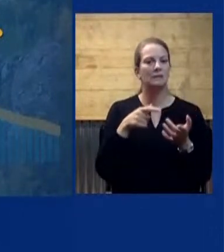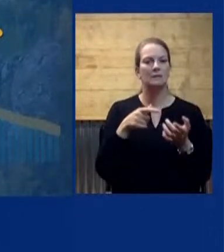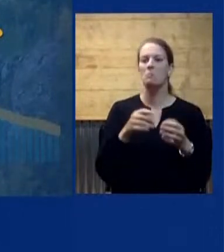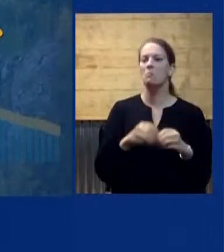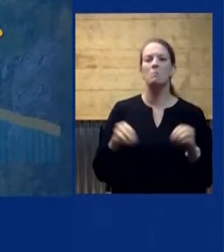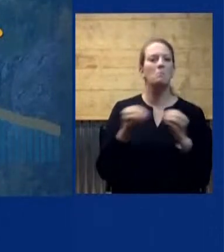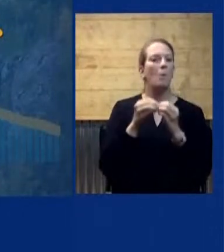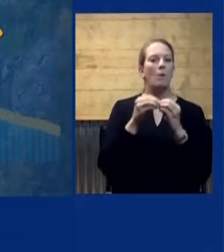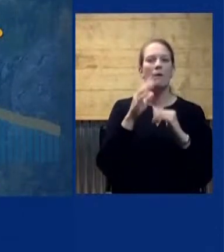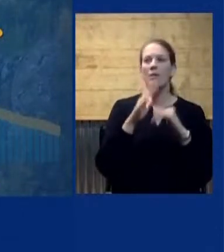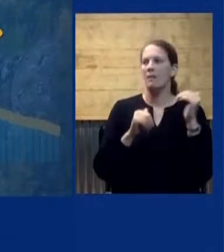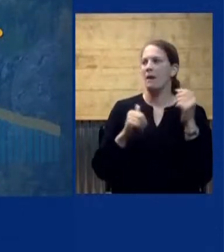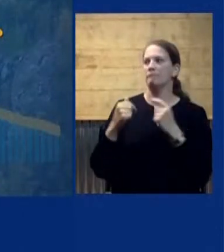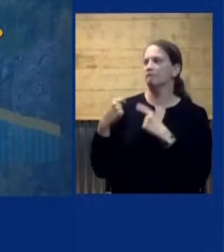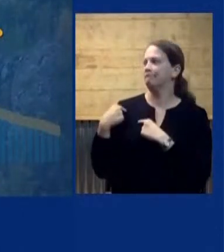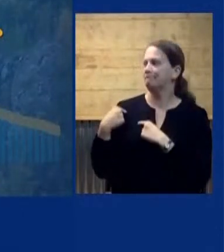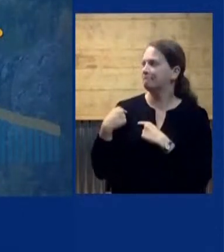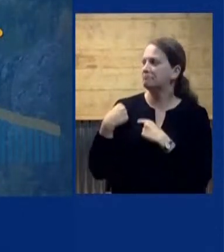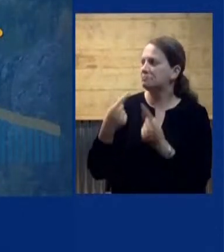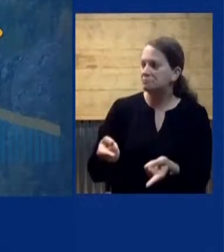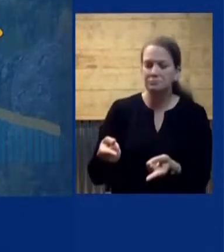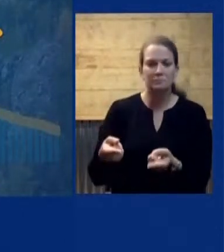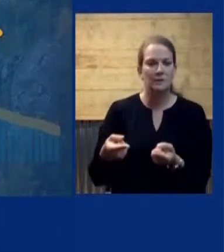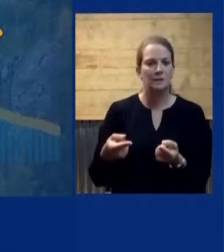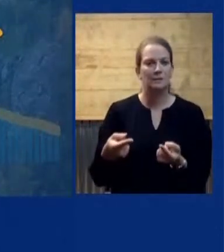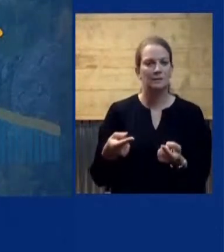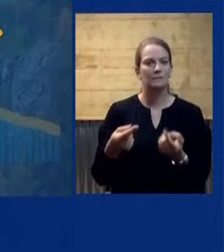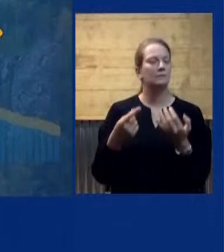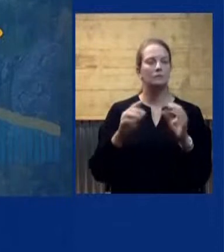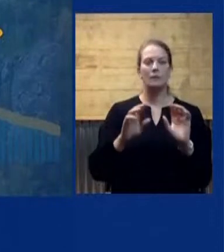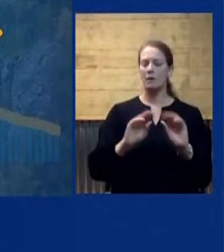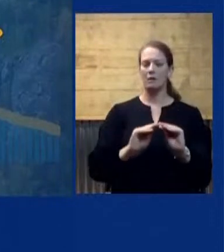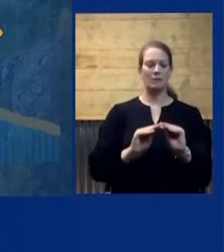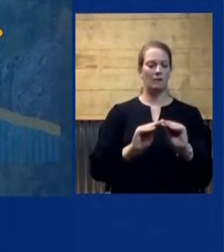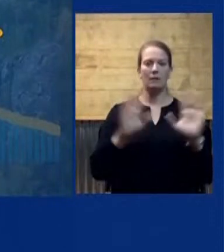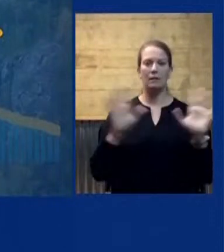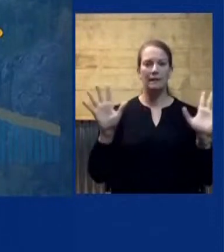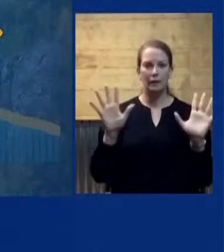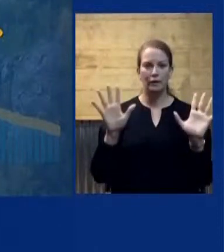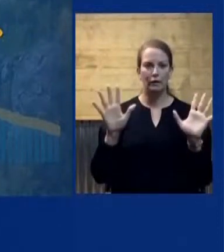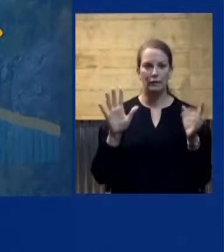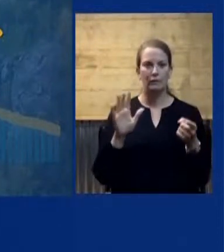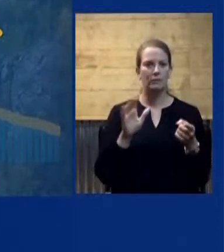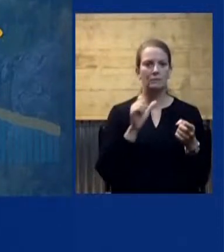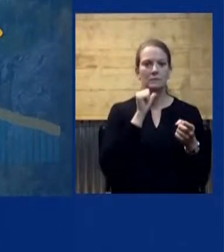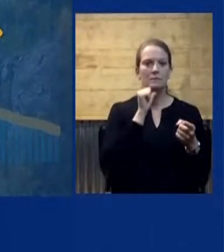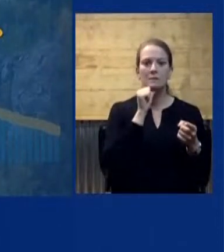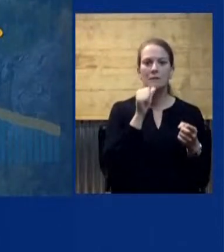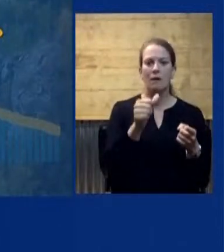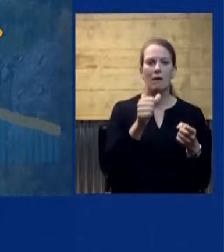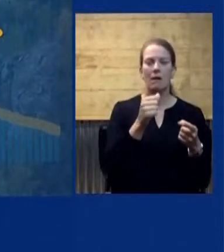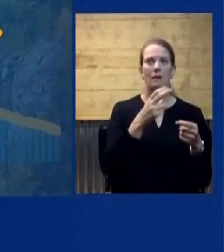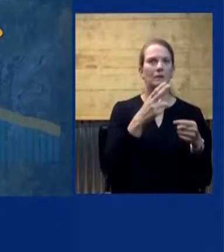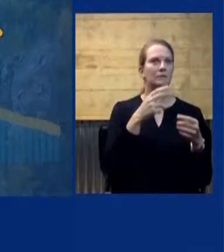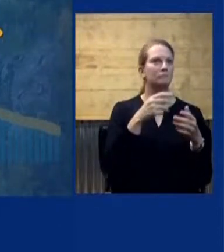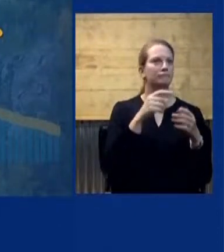position. Never was it as clear the consequence of government's